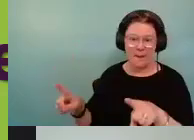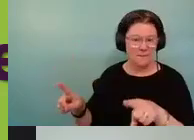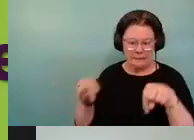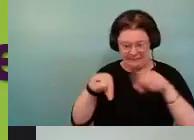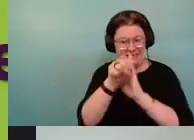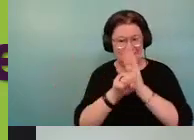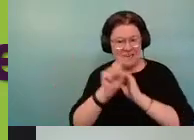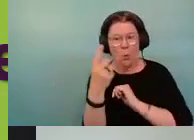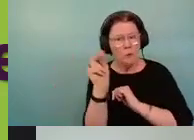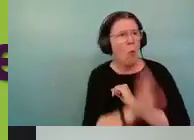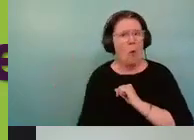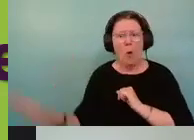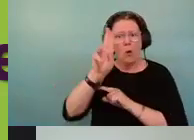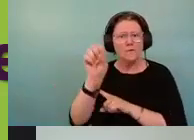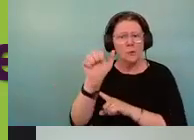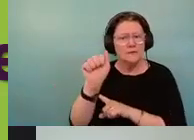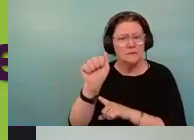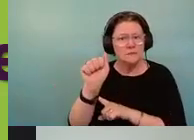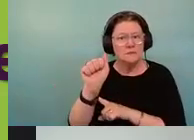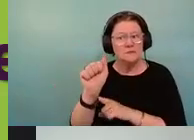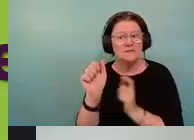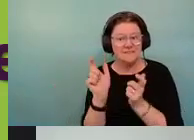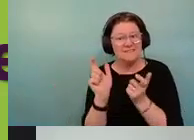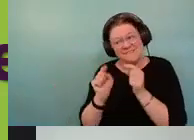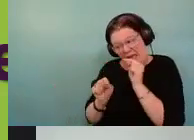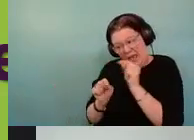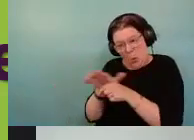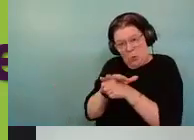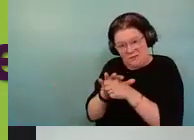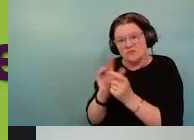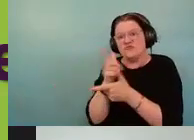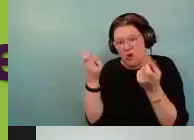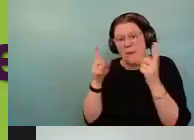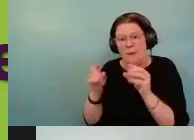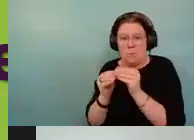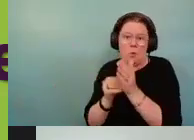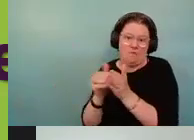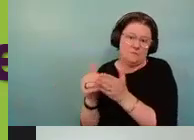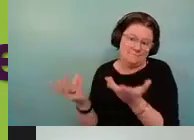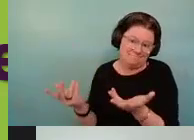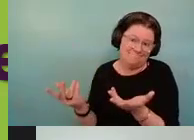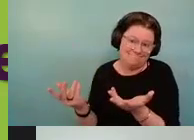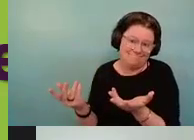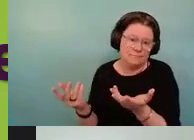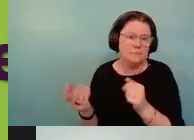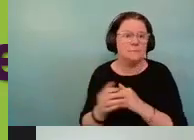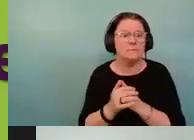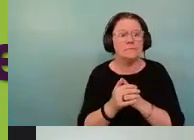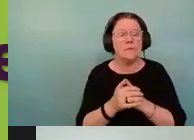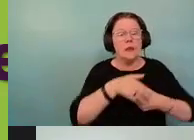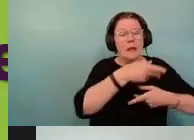country. And trauma happens more in those situations, as I have talked before. Separation